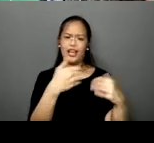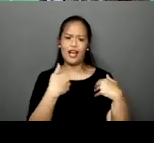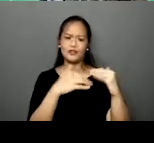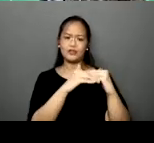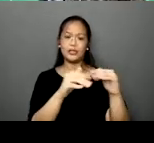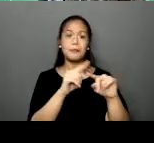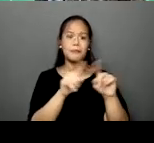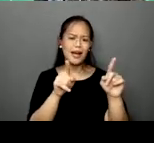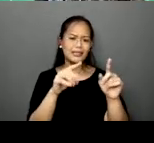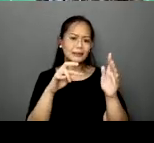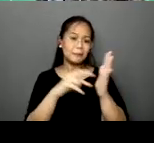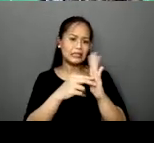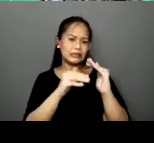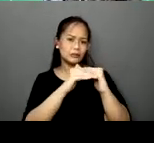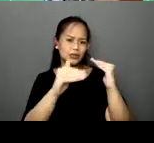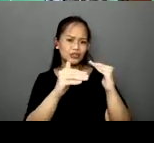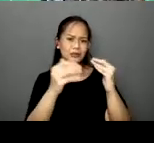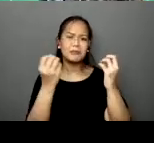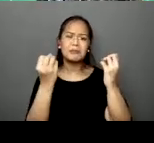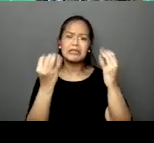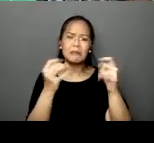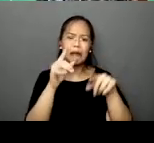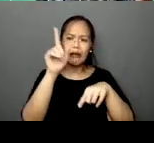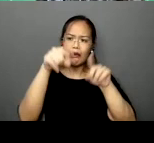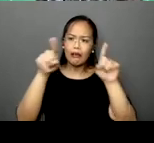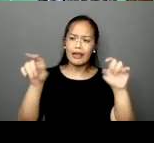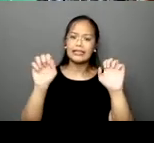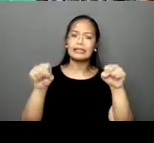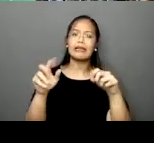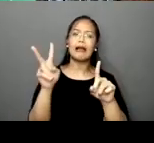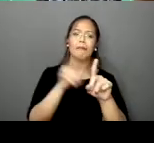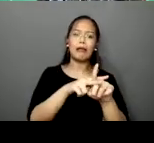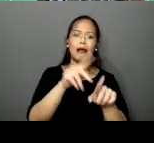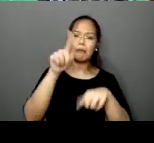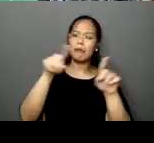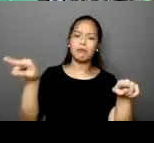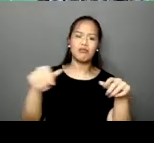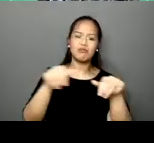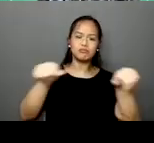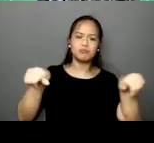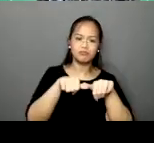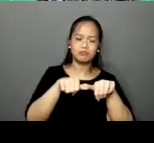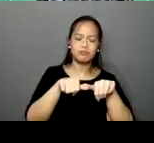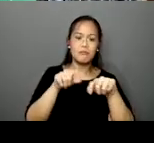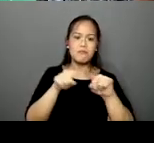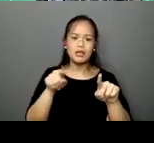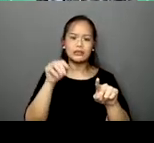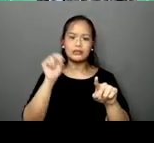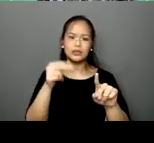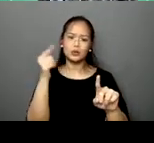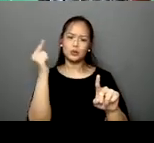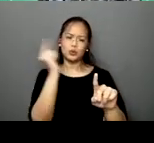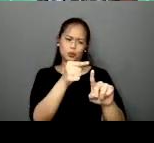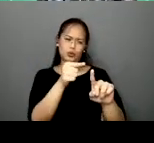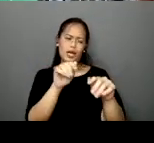lot of different fields. And even the practice of design, which is the intentional purpose of things, can also be